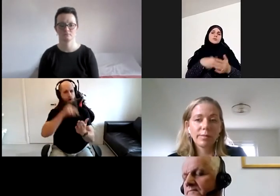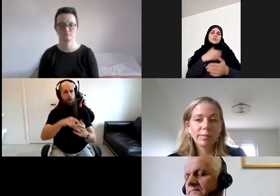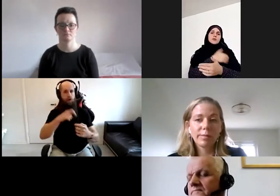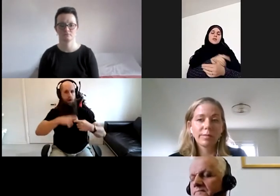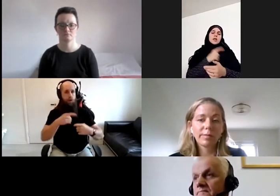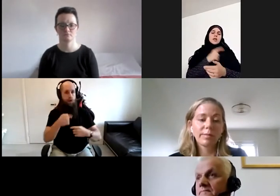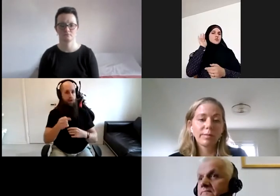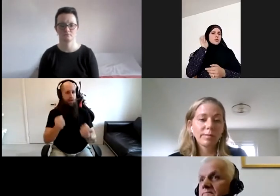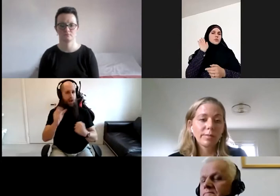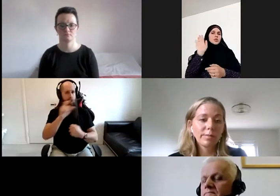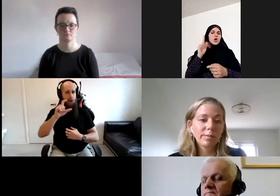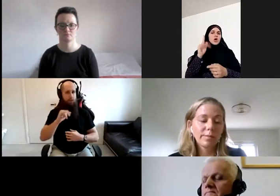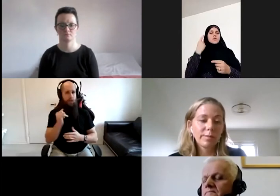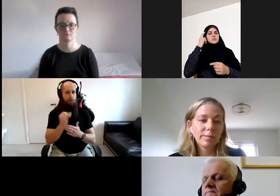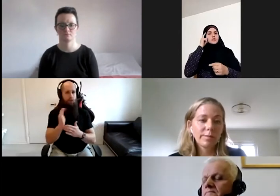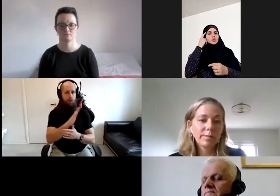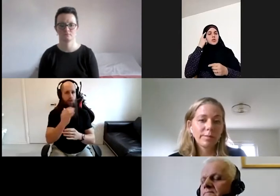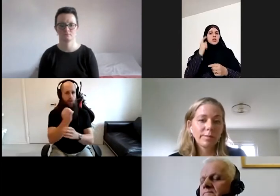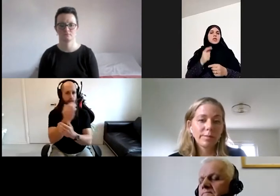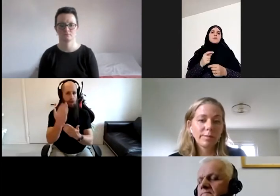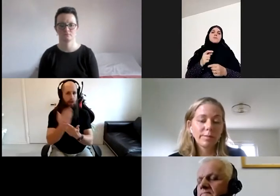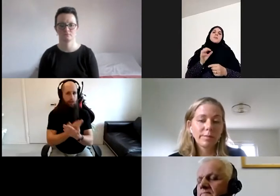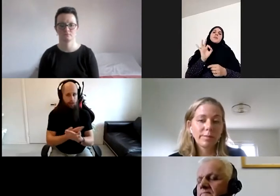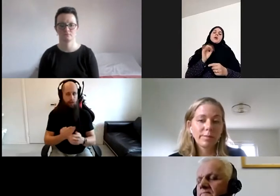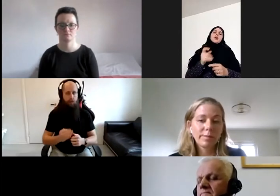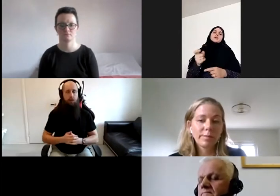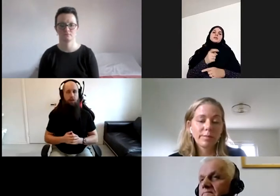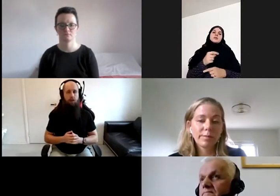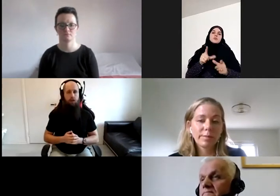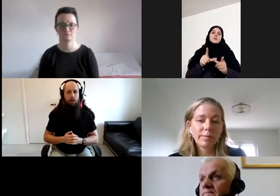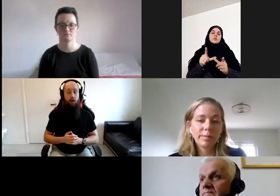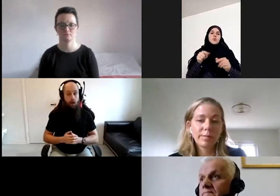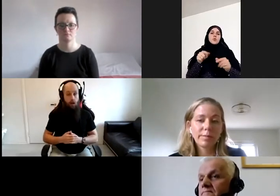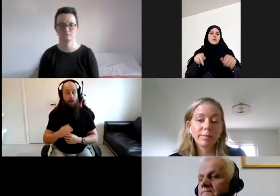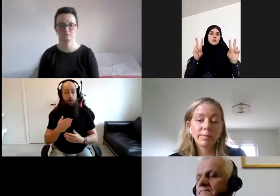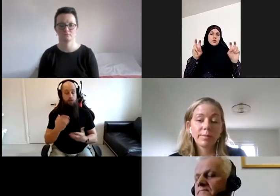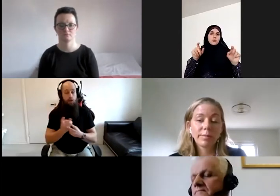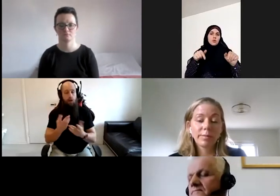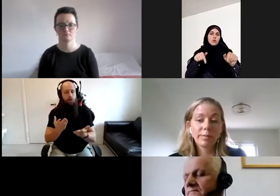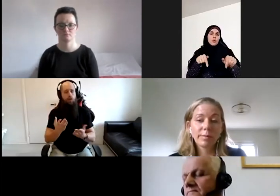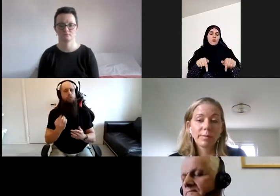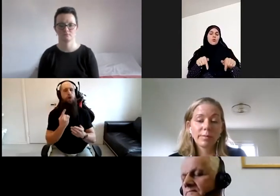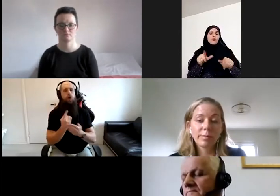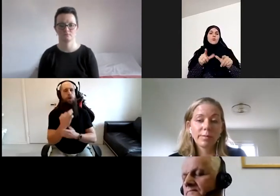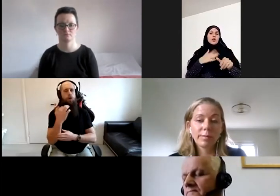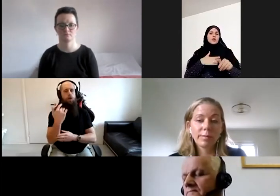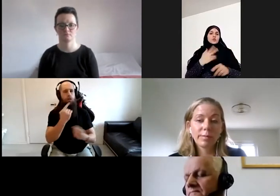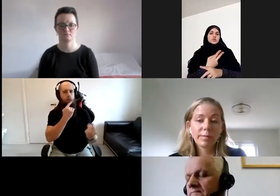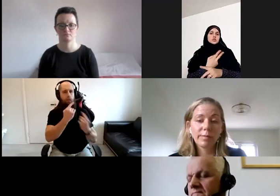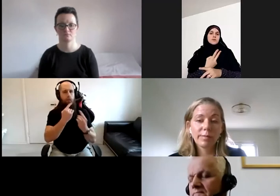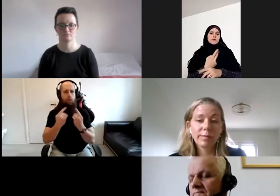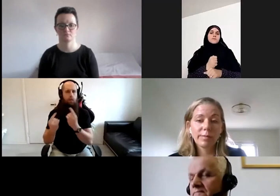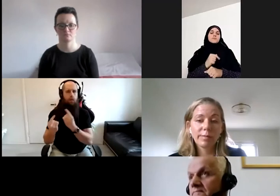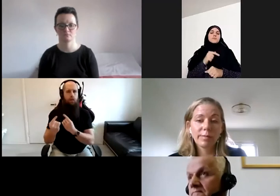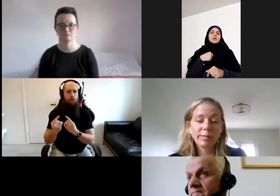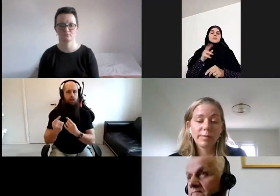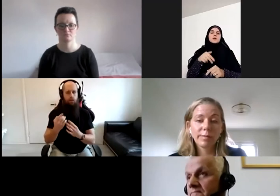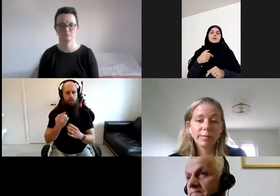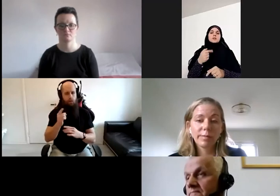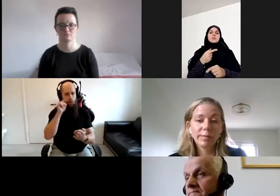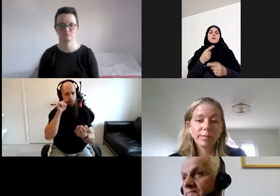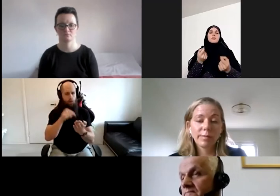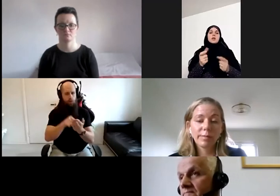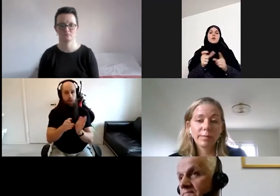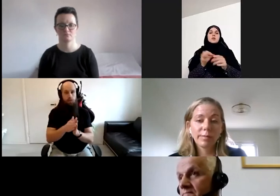And I had an opportunity to triangulate those views with the interviews I had with the